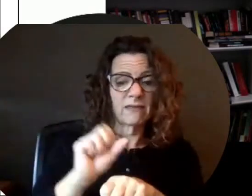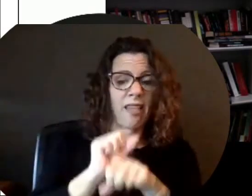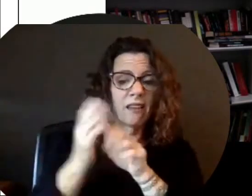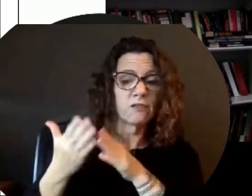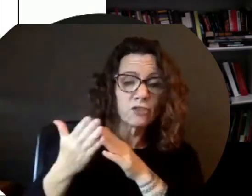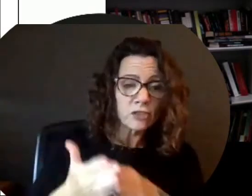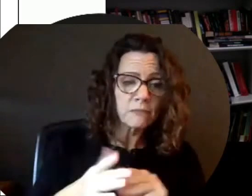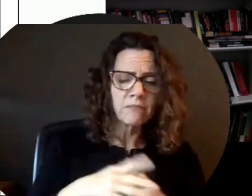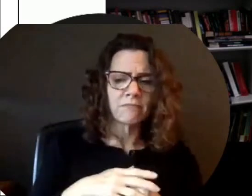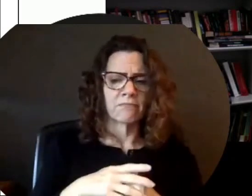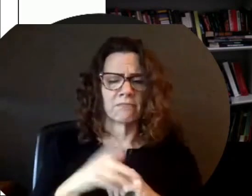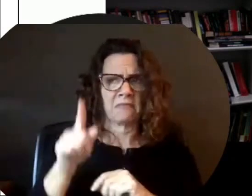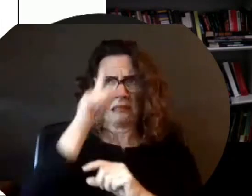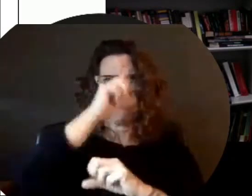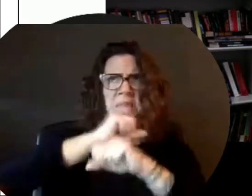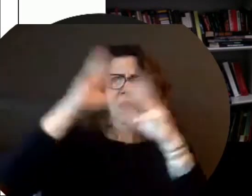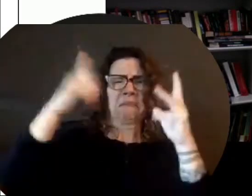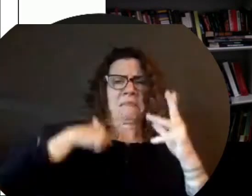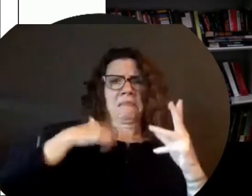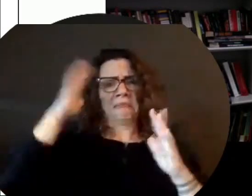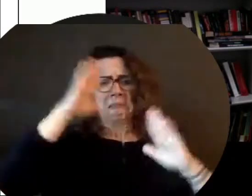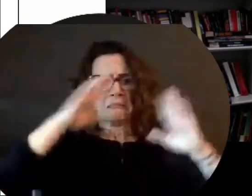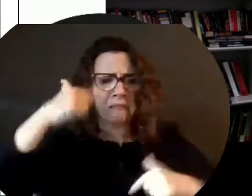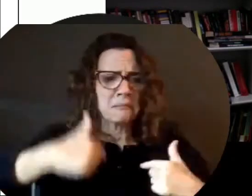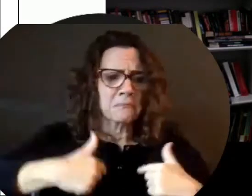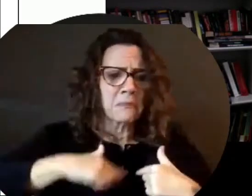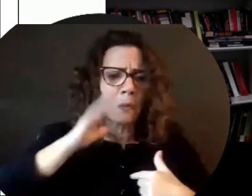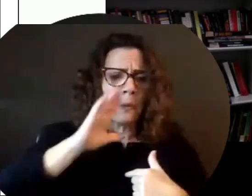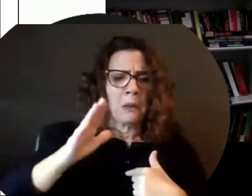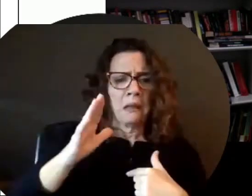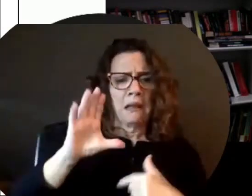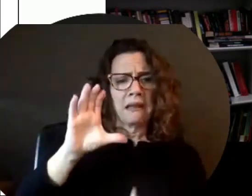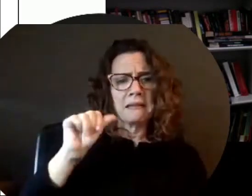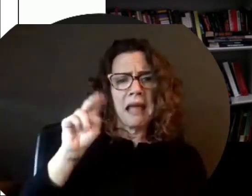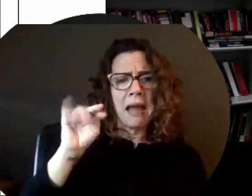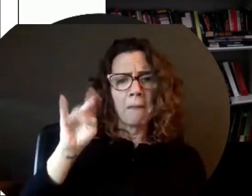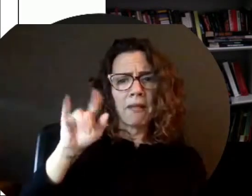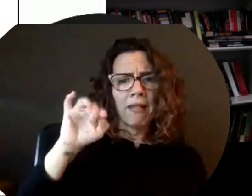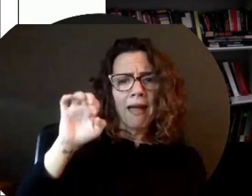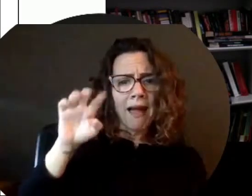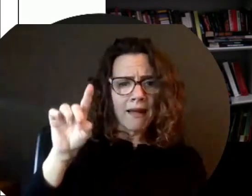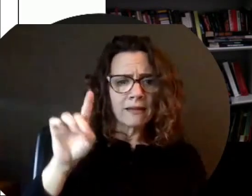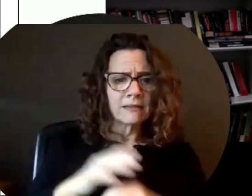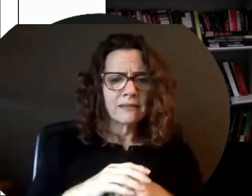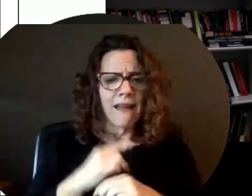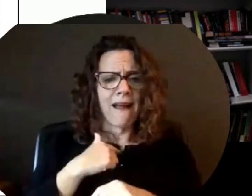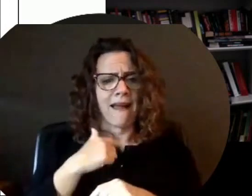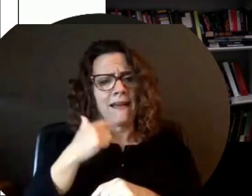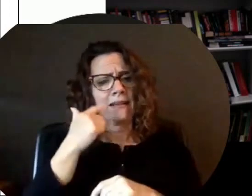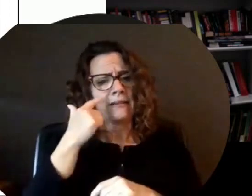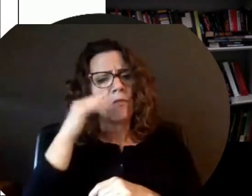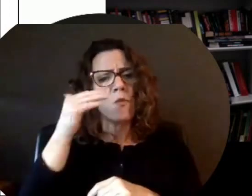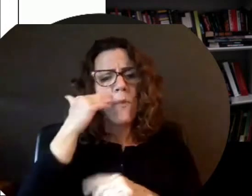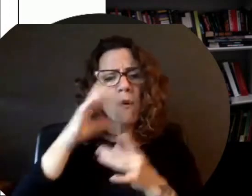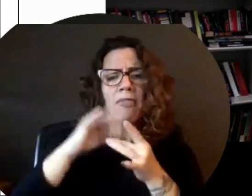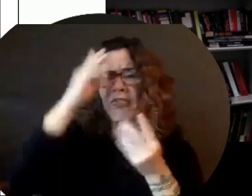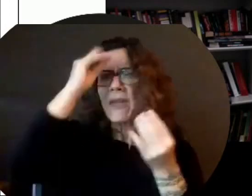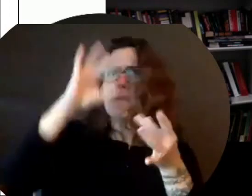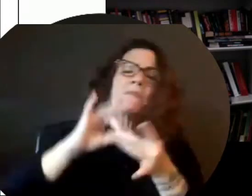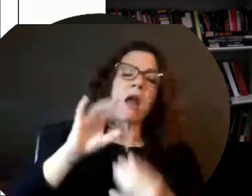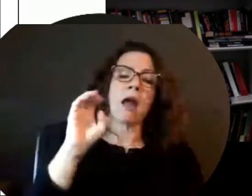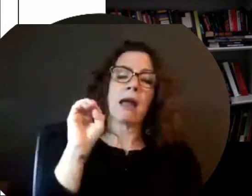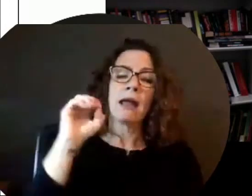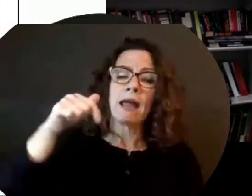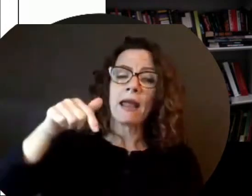Equiano, really imagining that these people were about to eat and consume him. I think we've tended to understand that as some kind